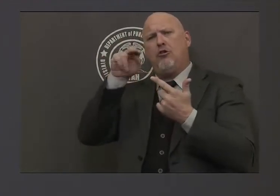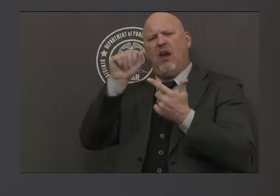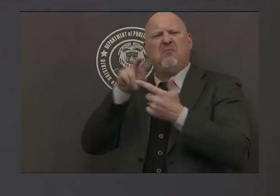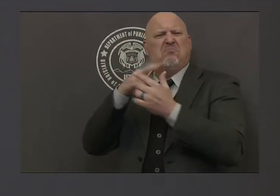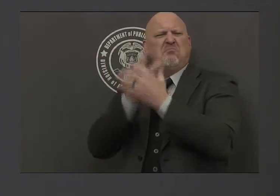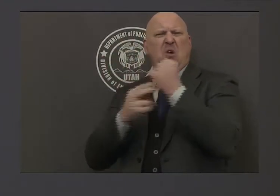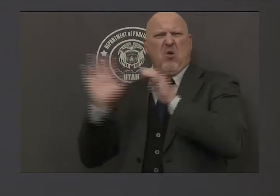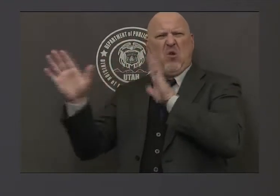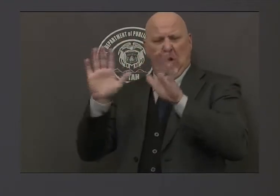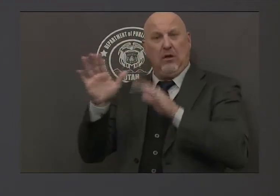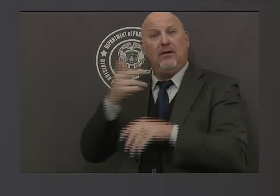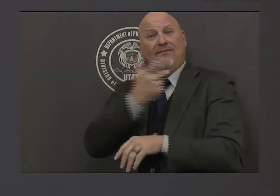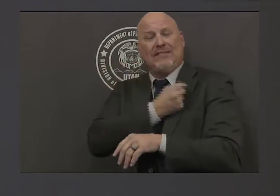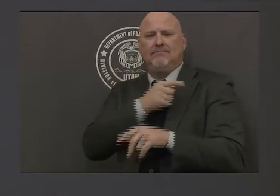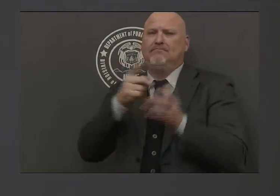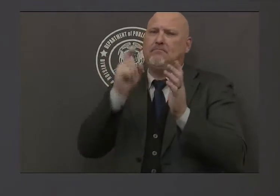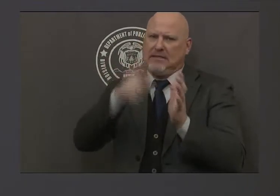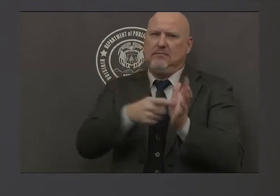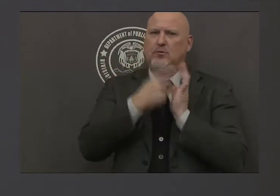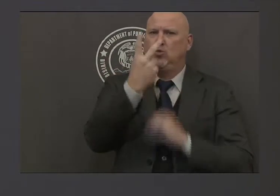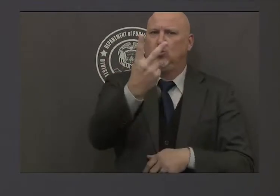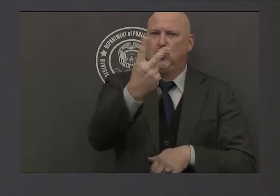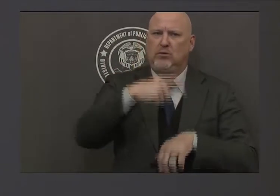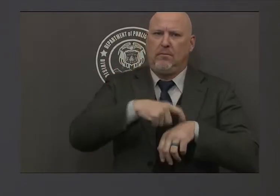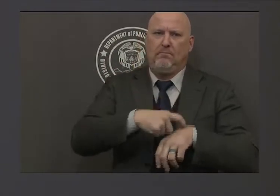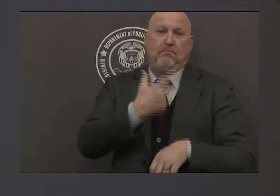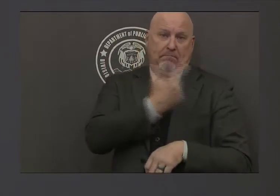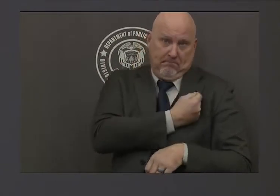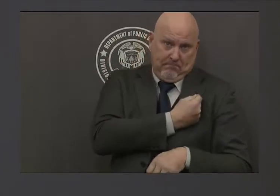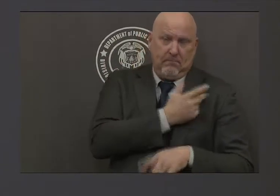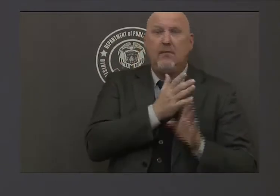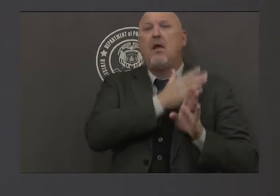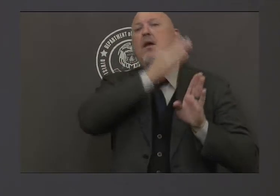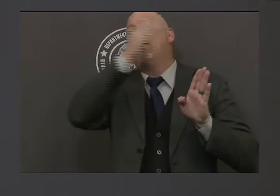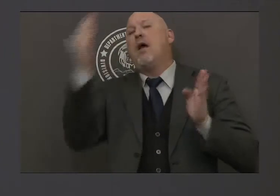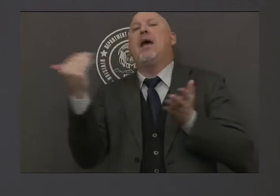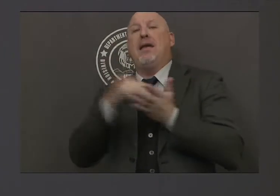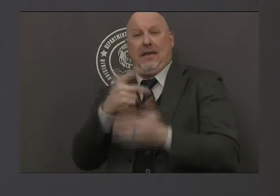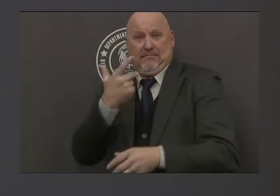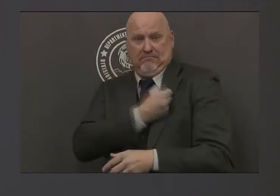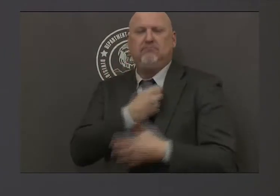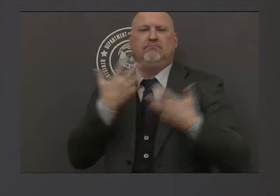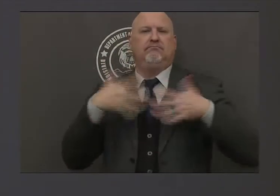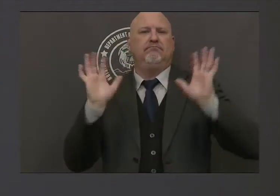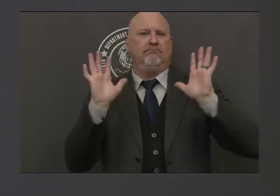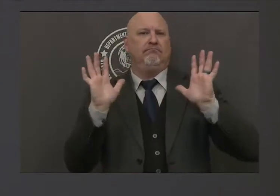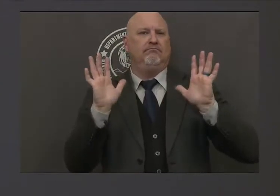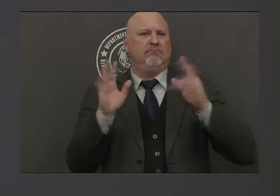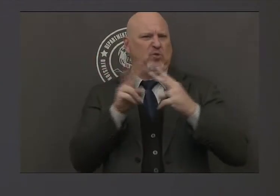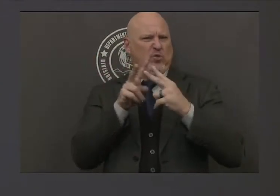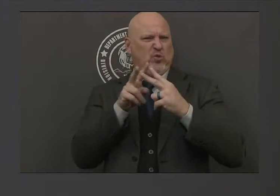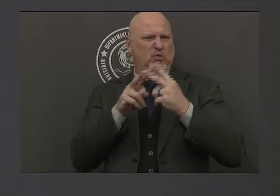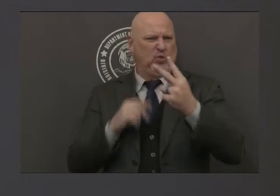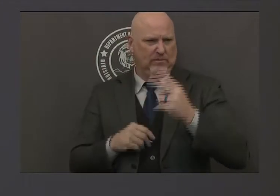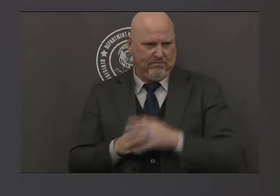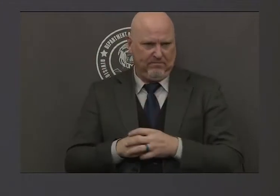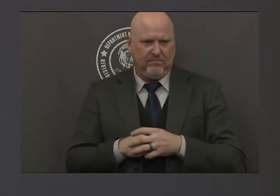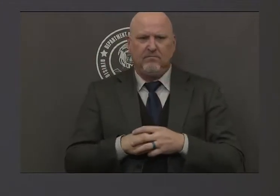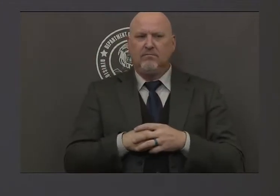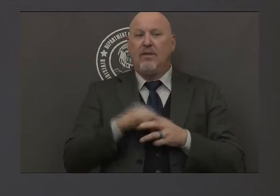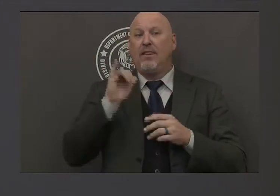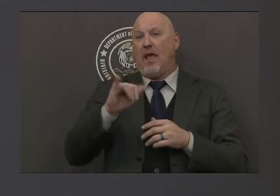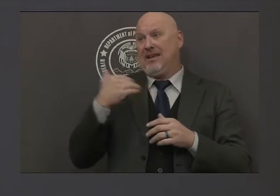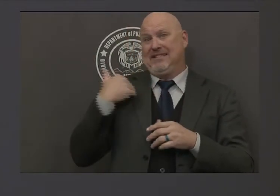the effectiveness of just 1 dose, but we do know that through the trial period, everyone did get 2 doses. And so while there certainly